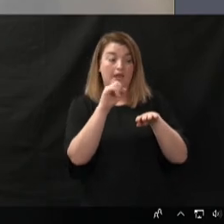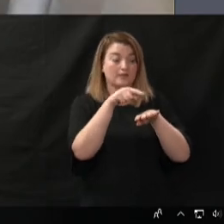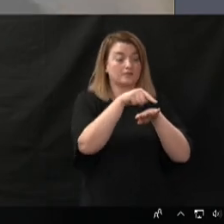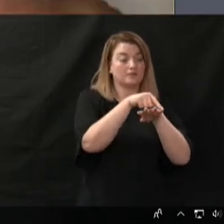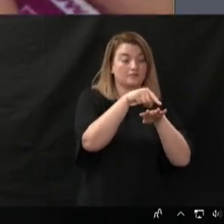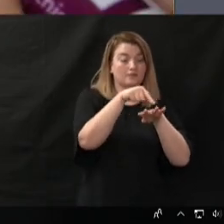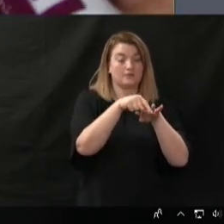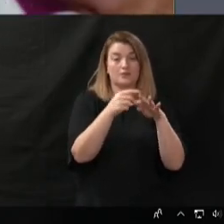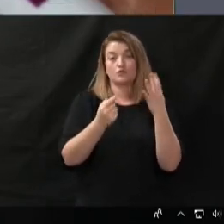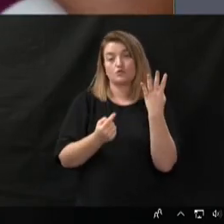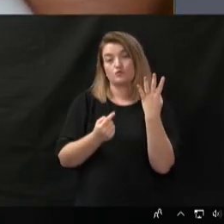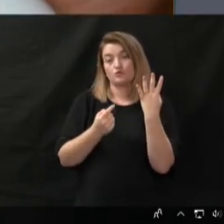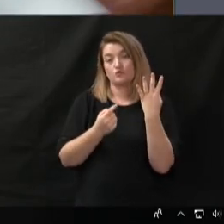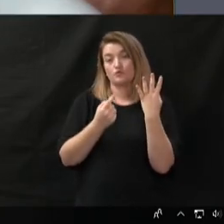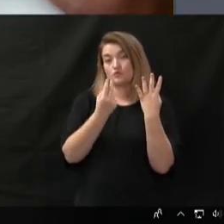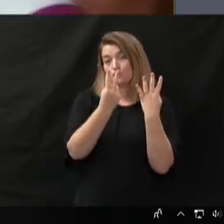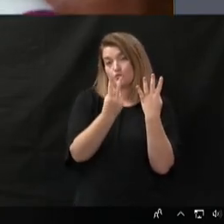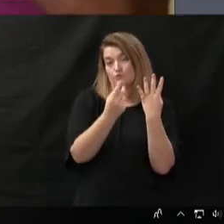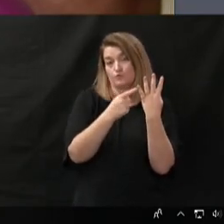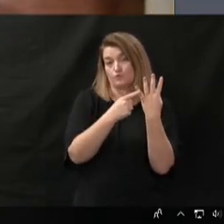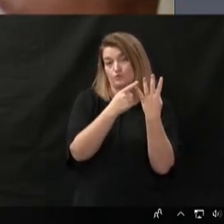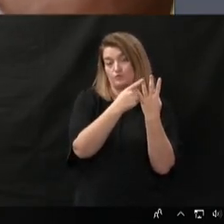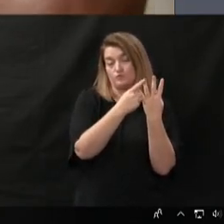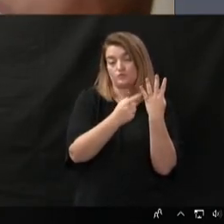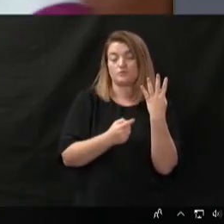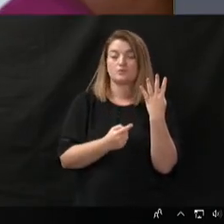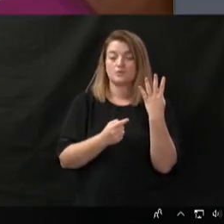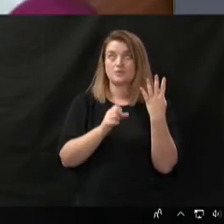S-I. And then you're going to.